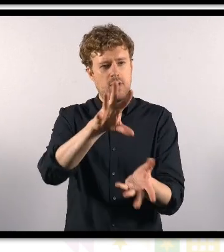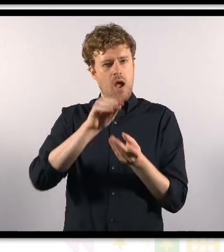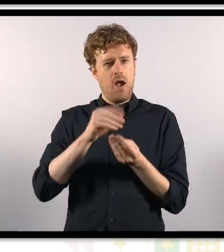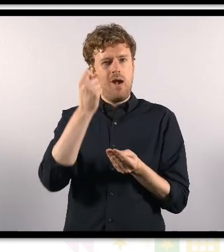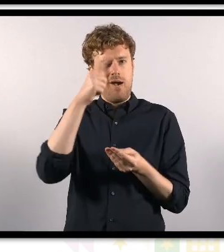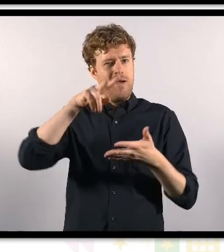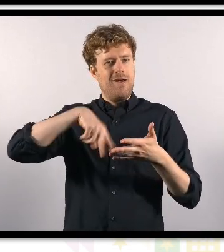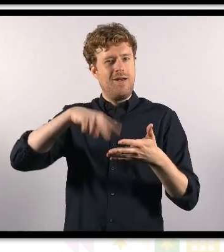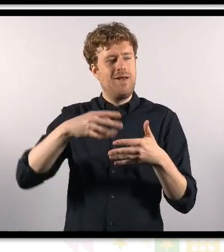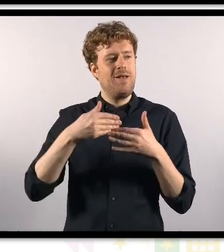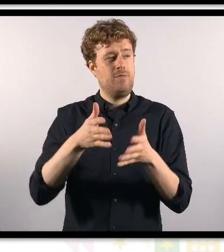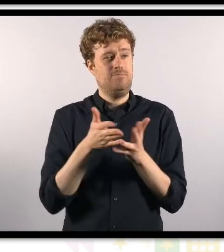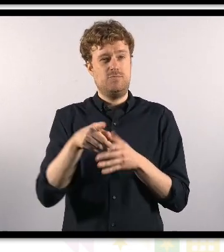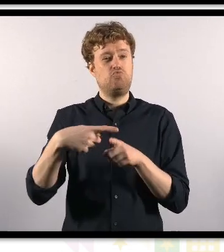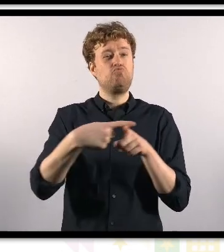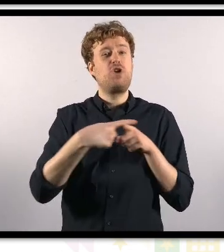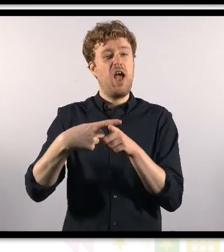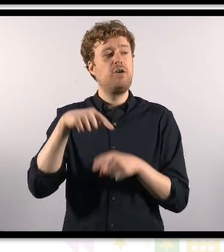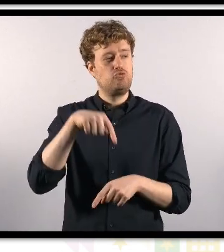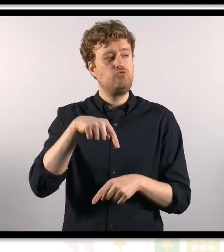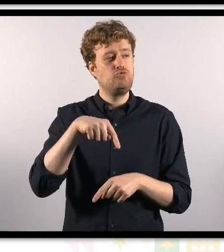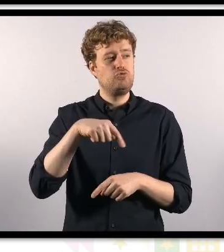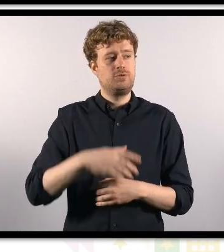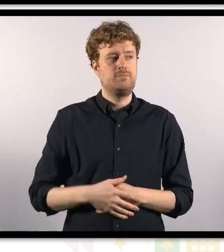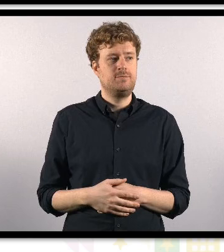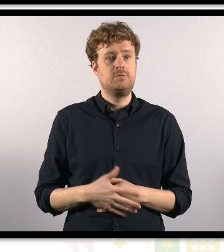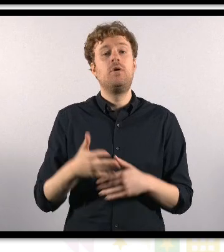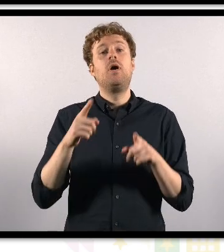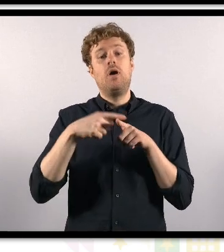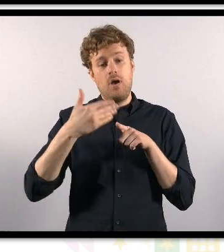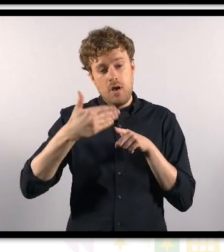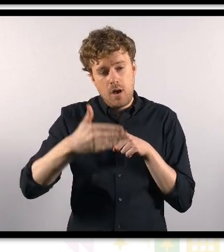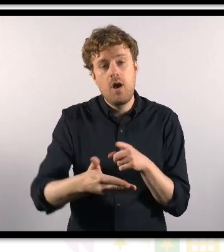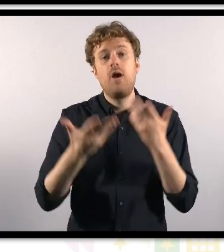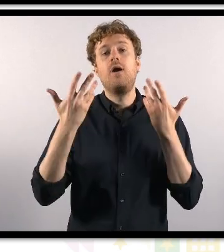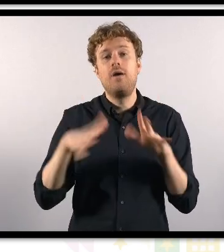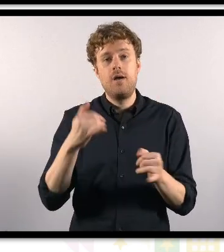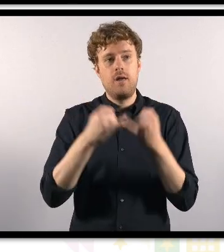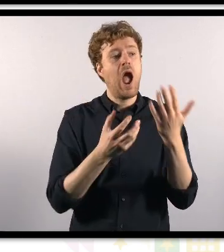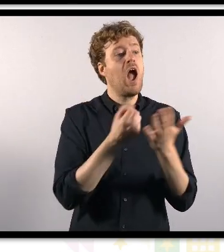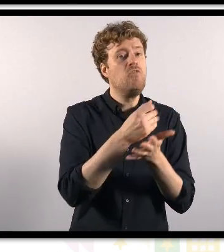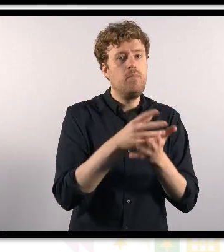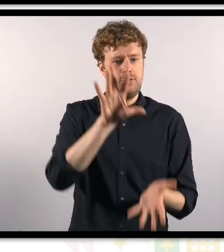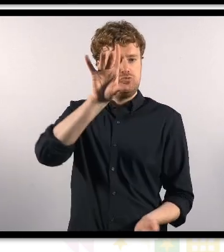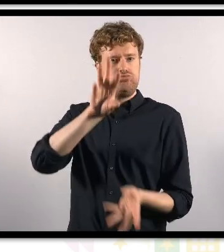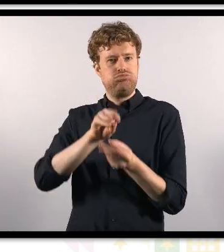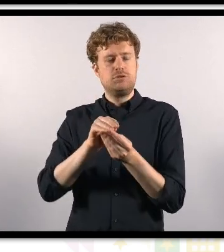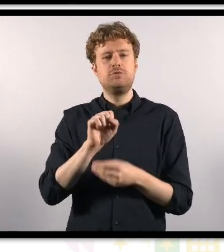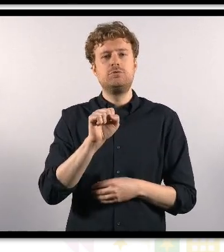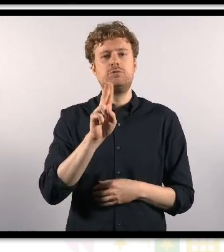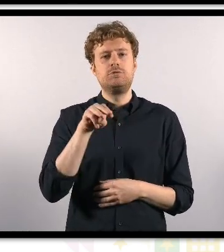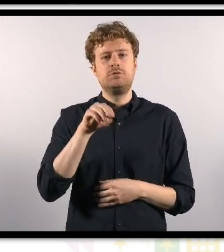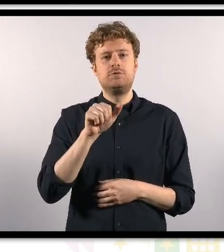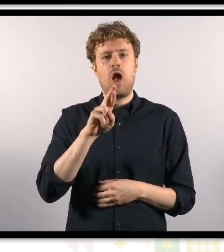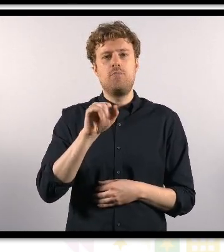that trace. The trace explainer basically came in and said that user segment service has a